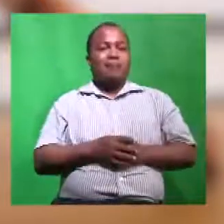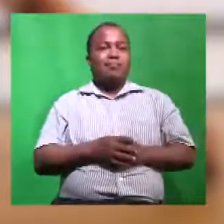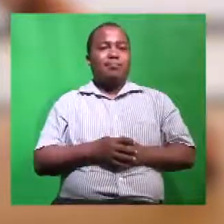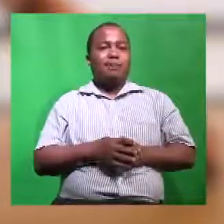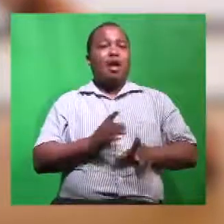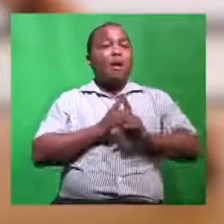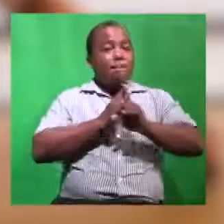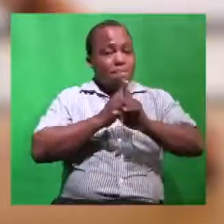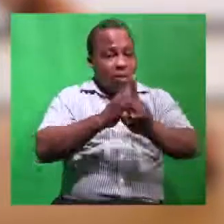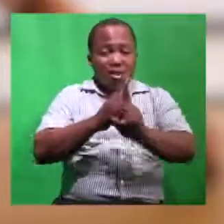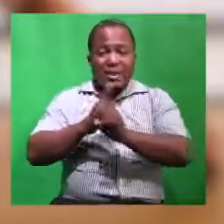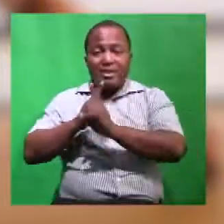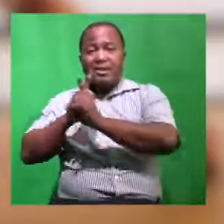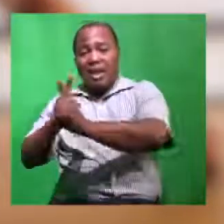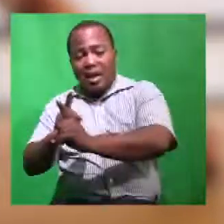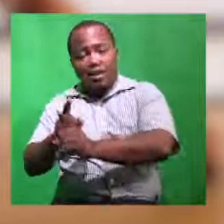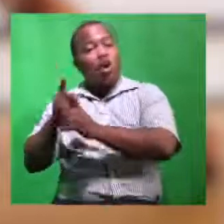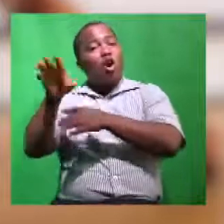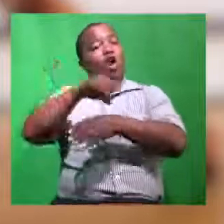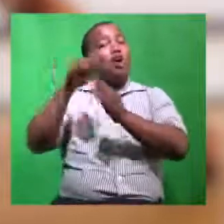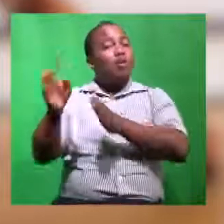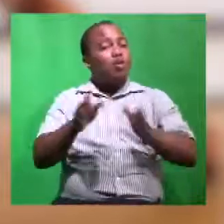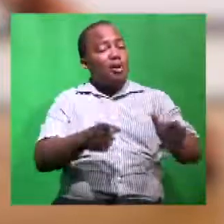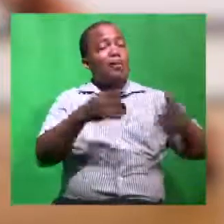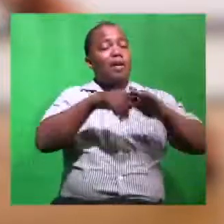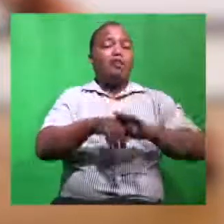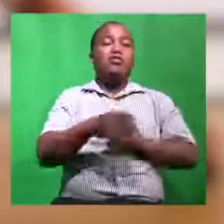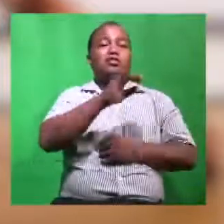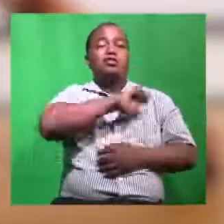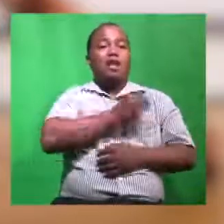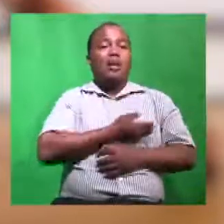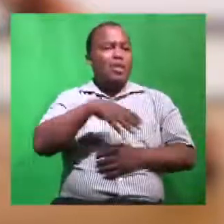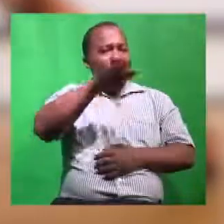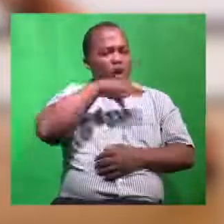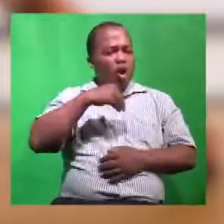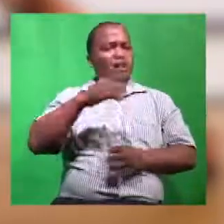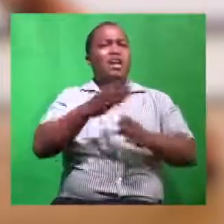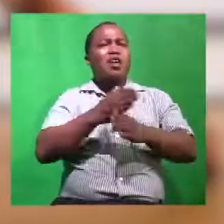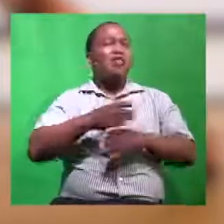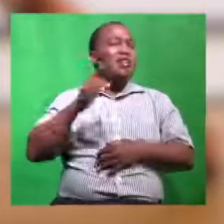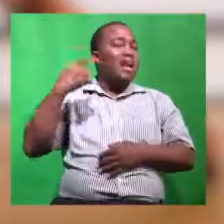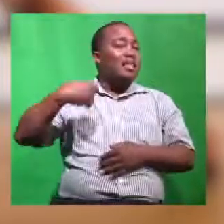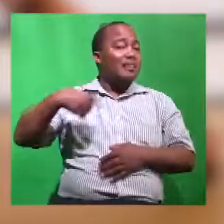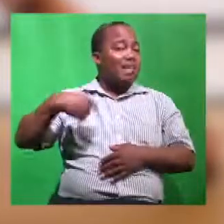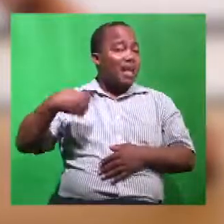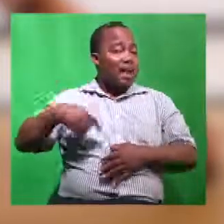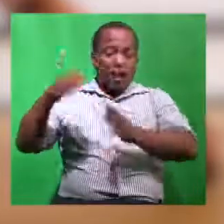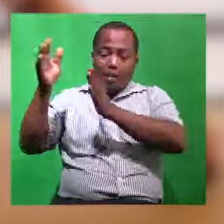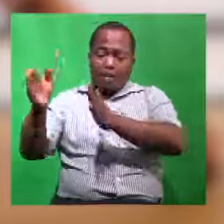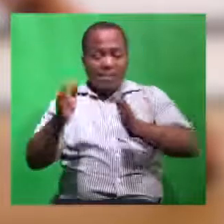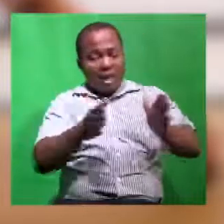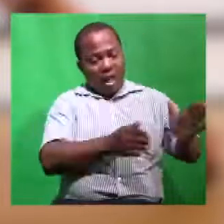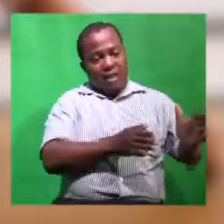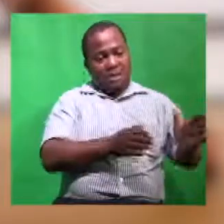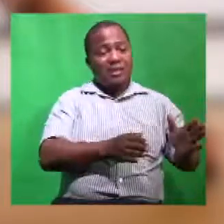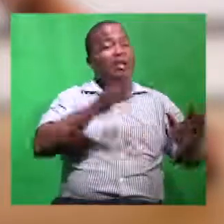and the project address gender equality. All of things concerning policy or whatever, planning or whatever,